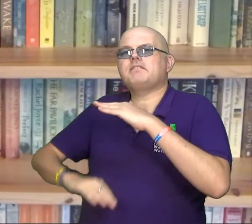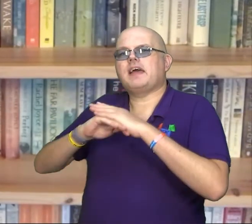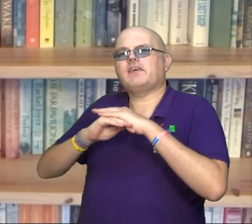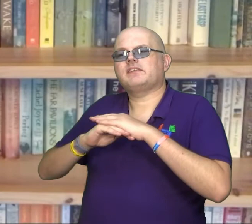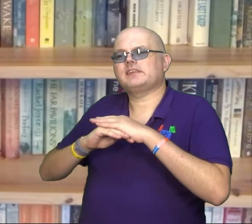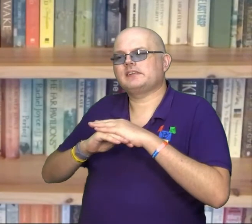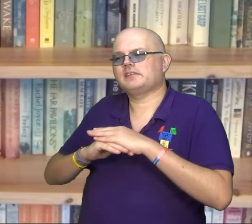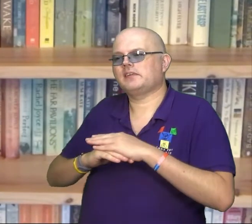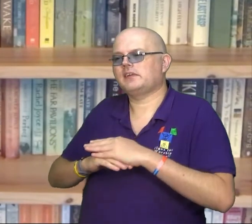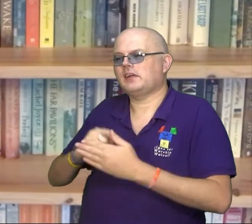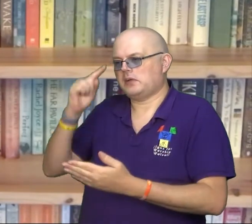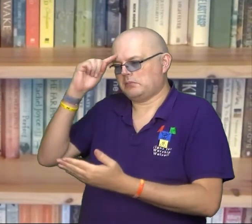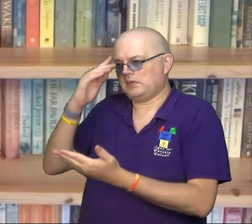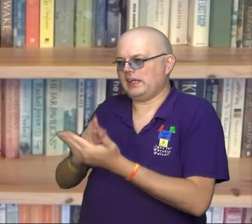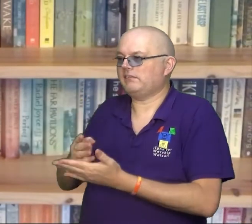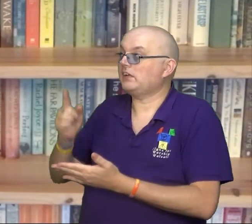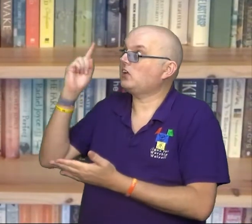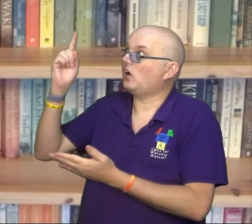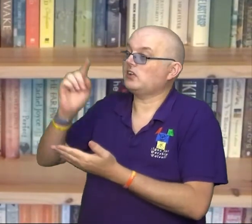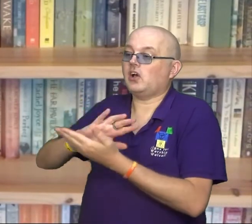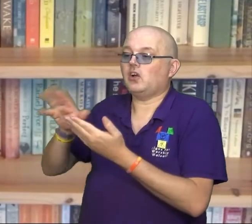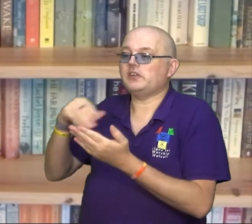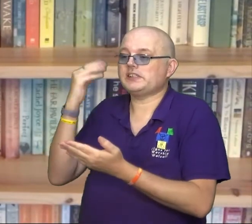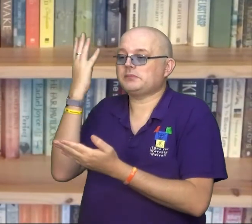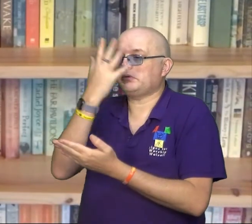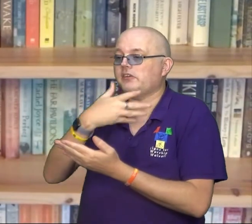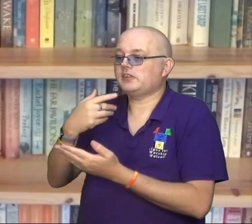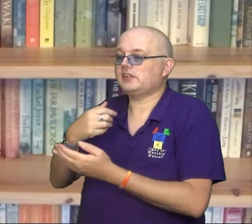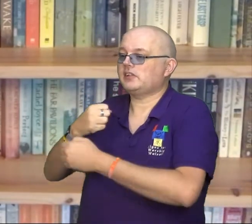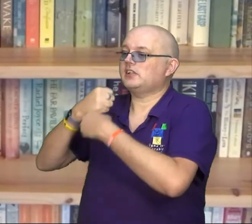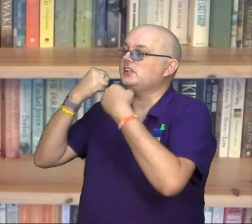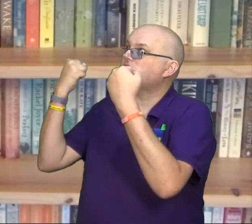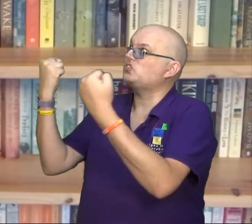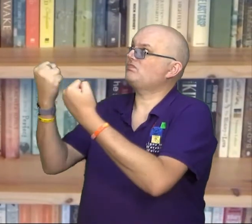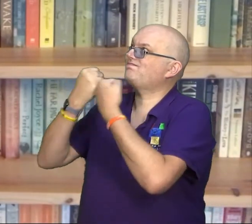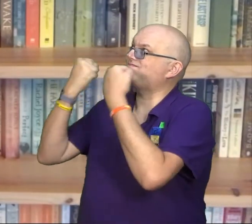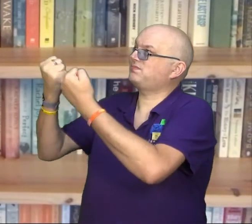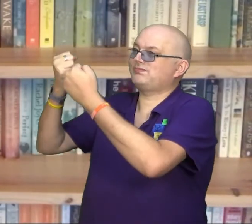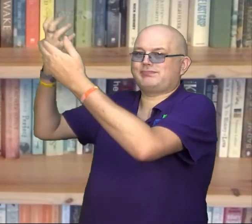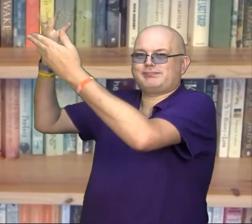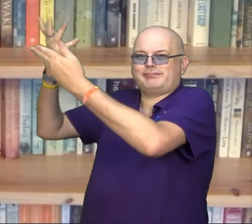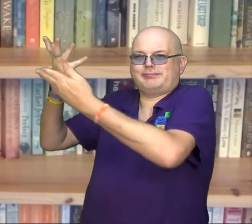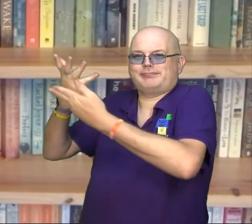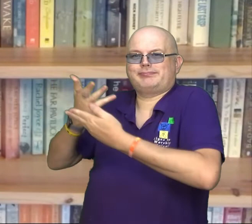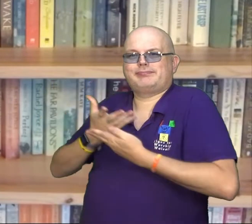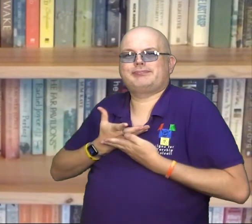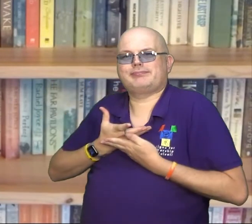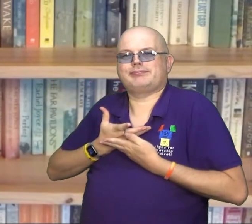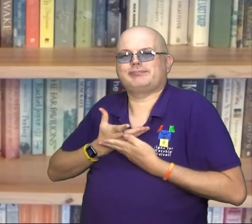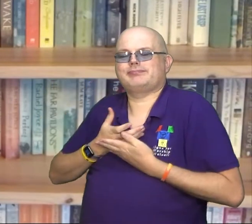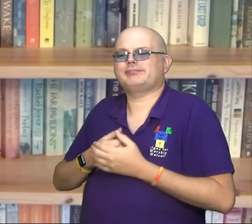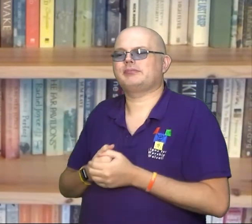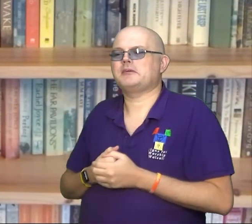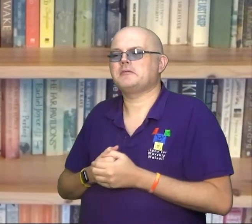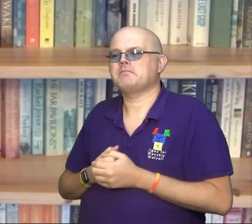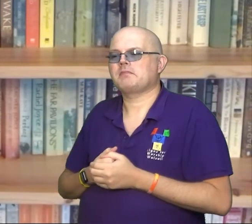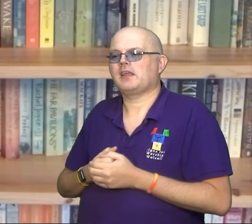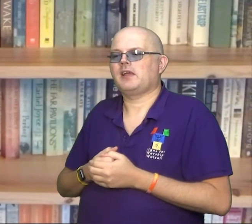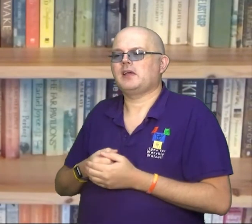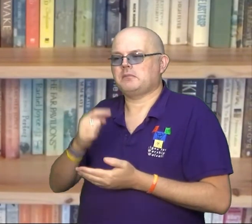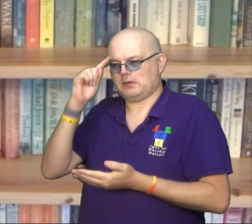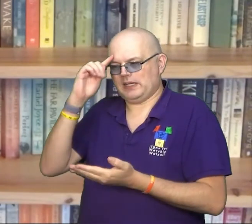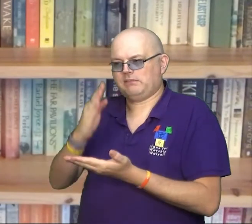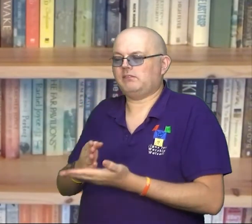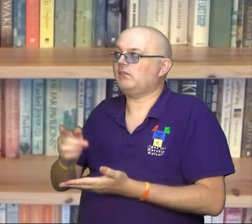us with his love. We believe in God the Holy Spirit, who strengthens us with power from on